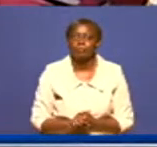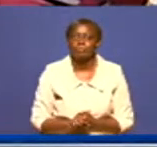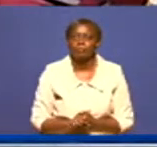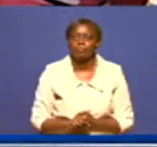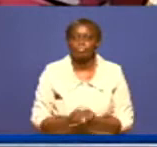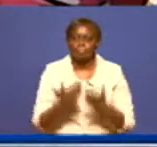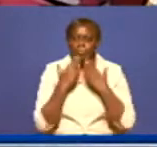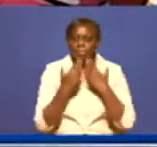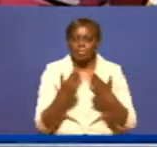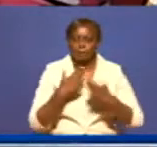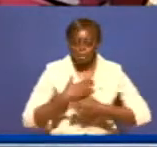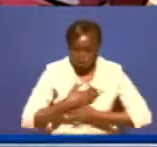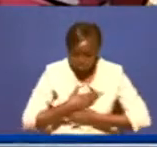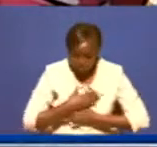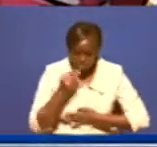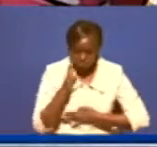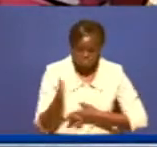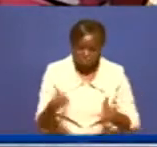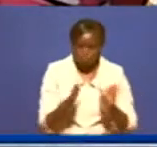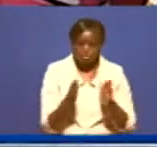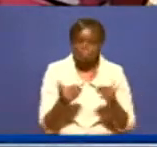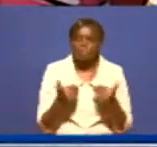Thank you, Madam Speaker, for this opportunity.